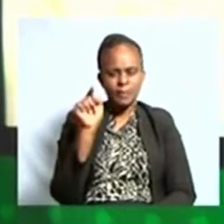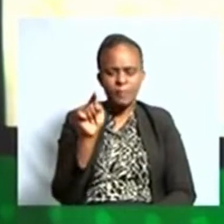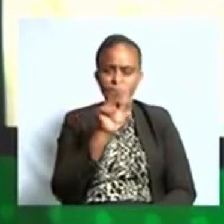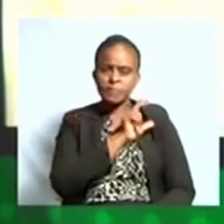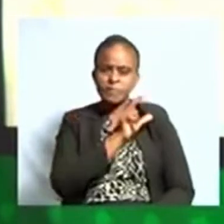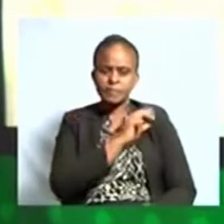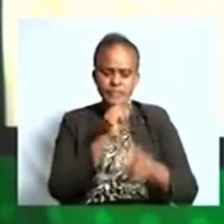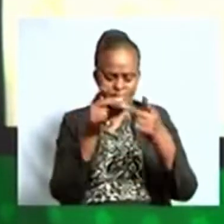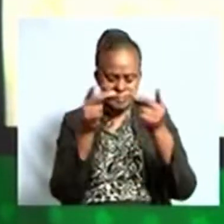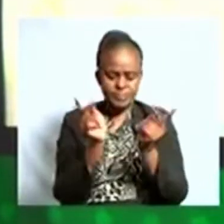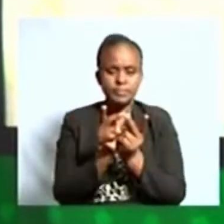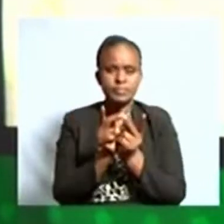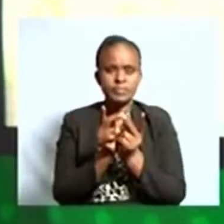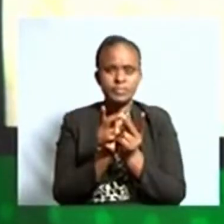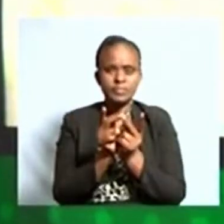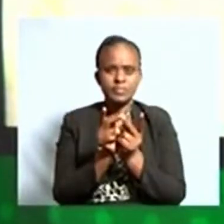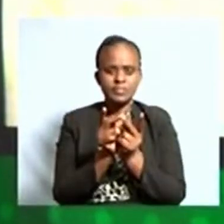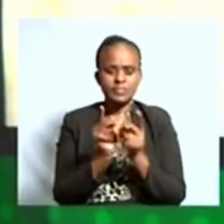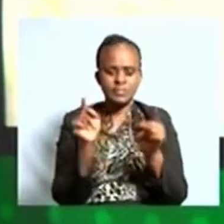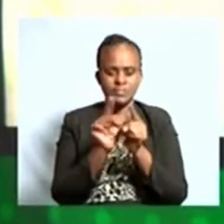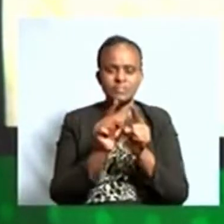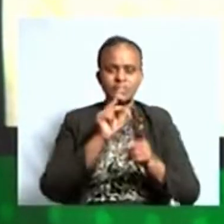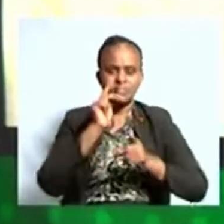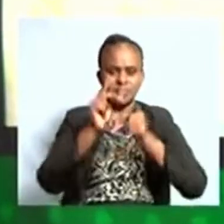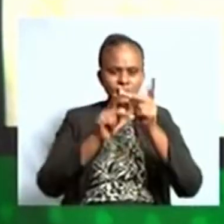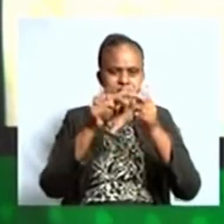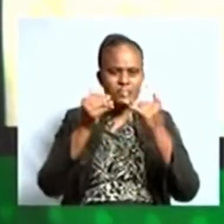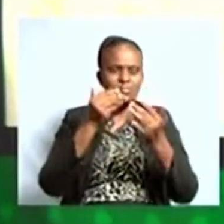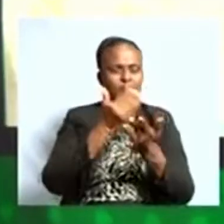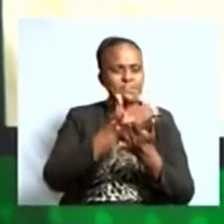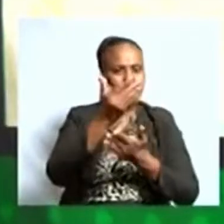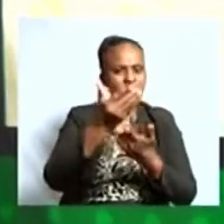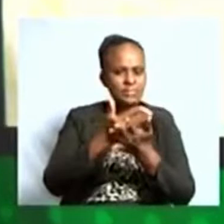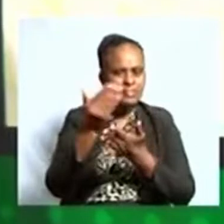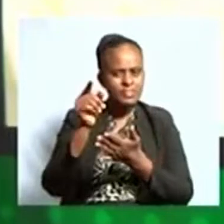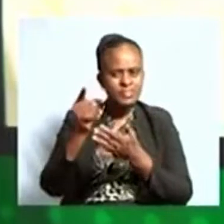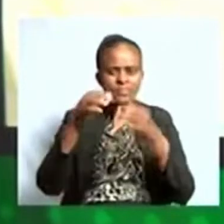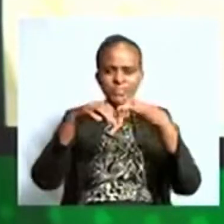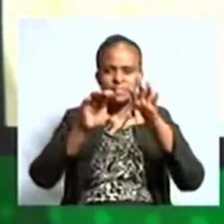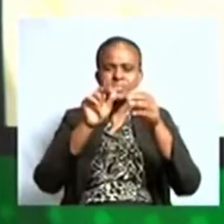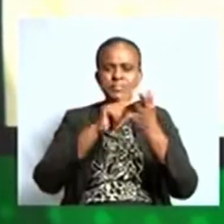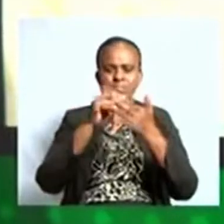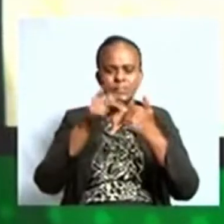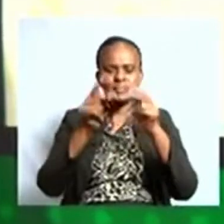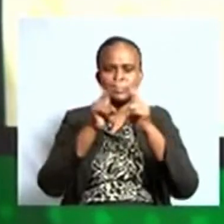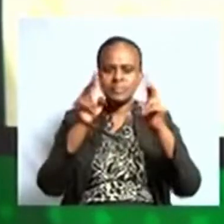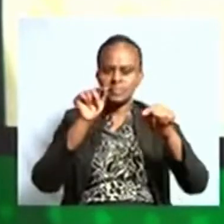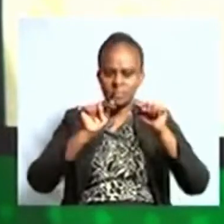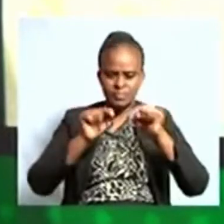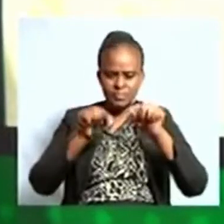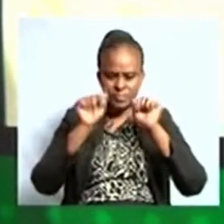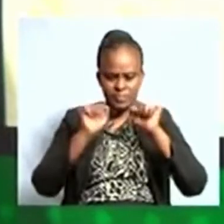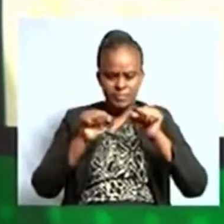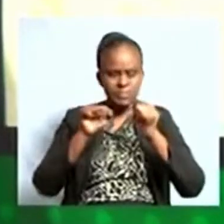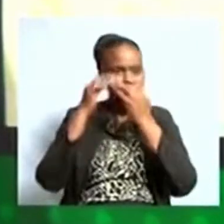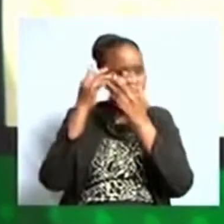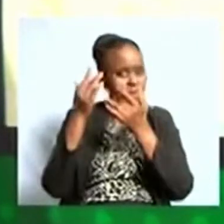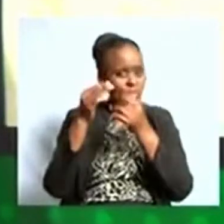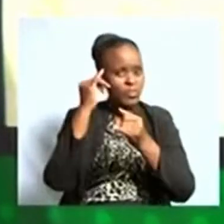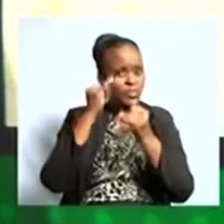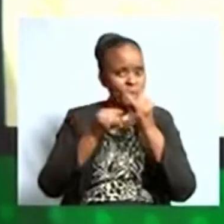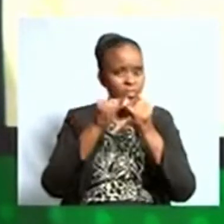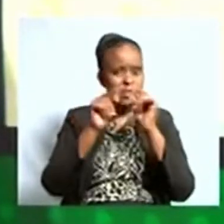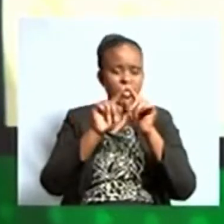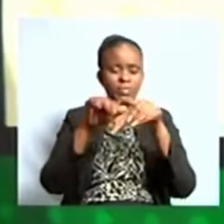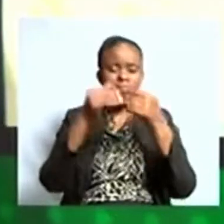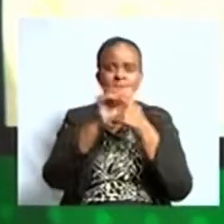post is the process of procuring it is ongoing, and very soon we hope that we can finish it and give the people